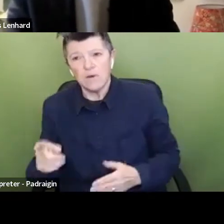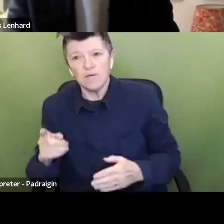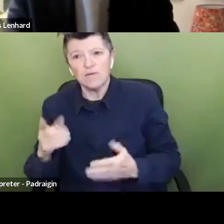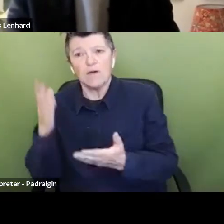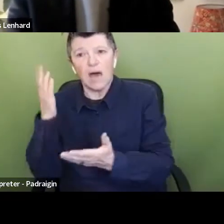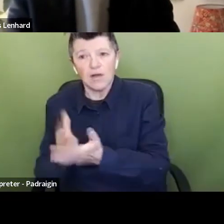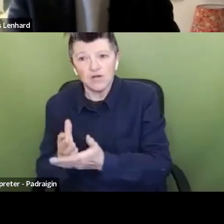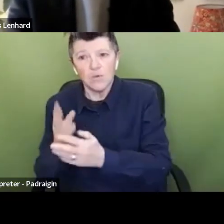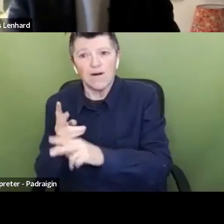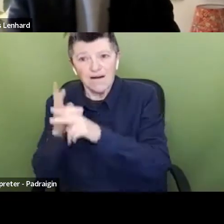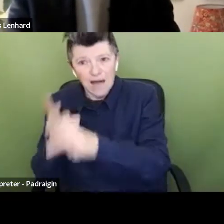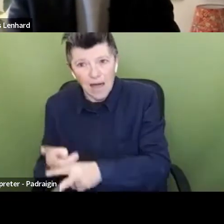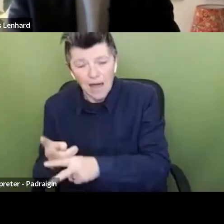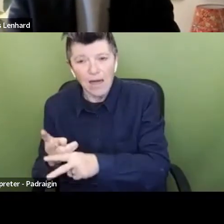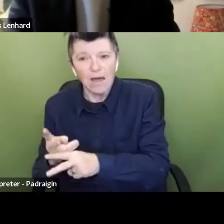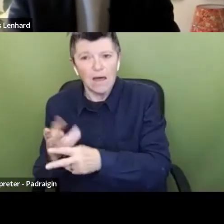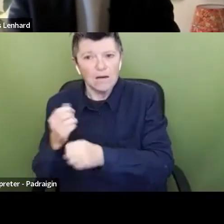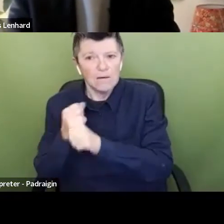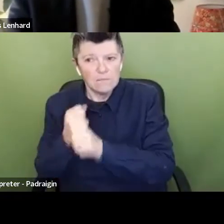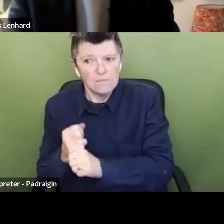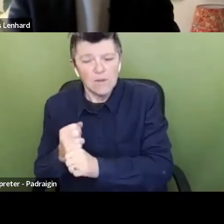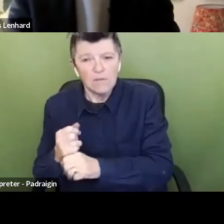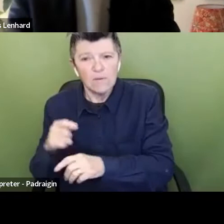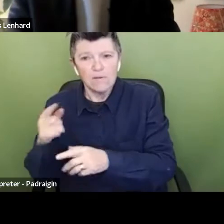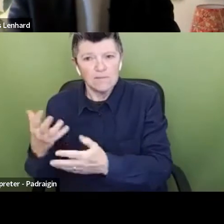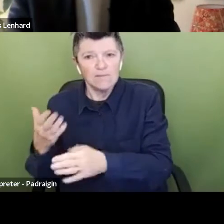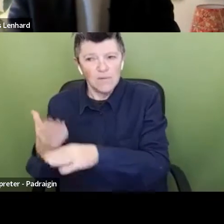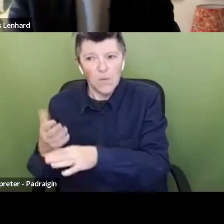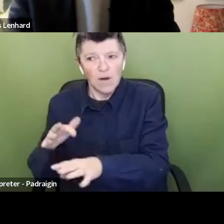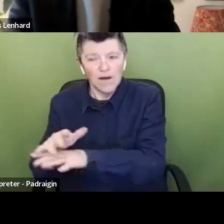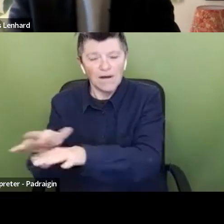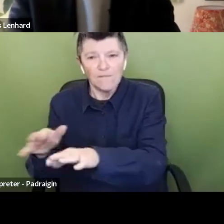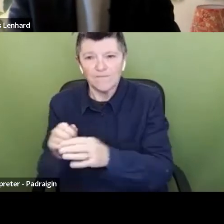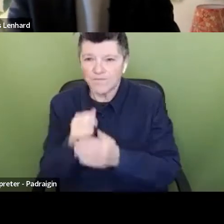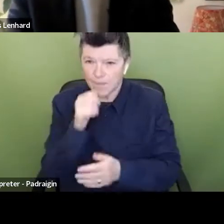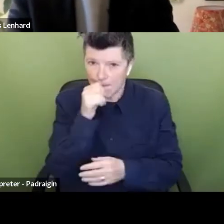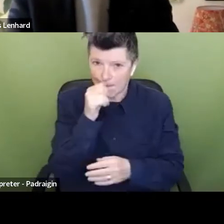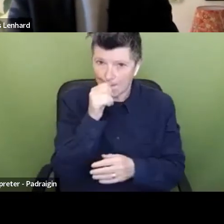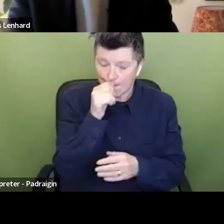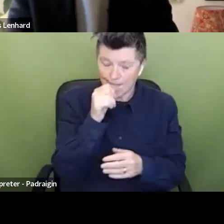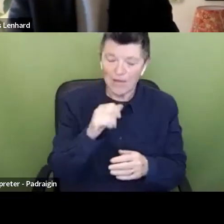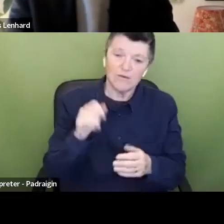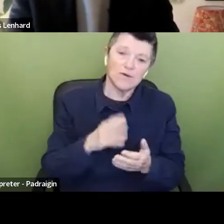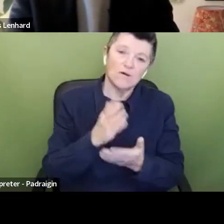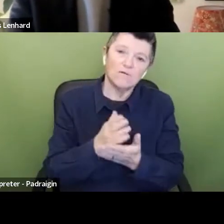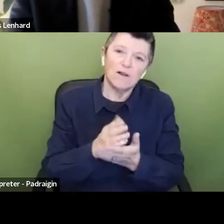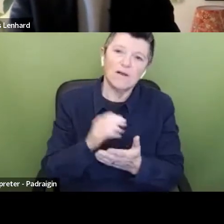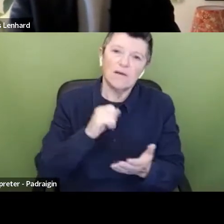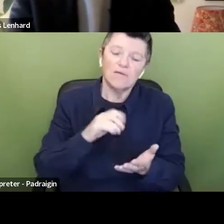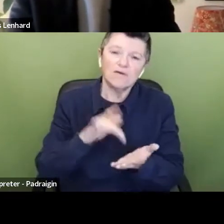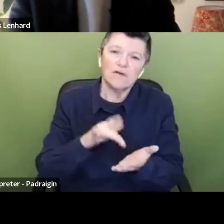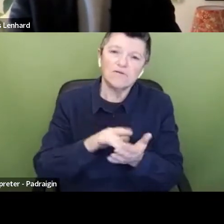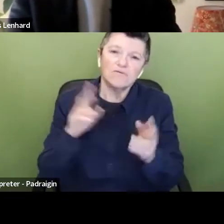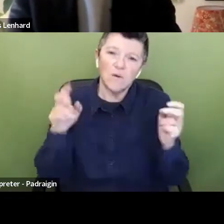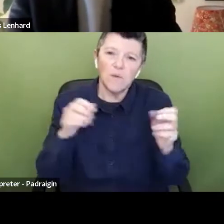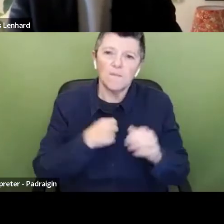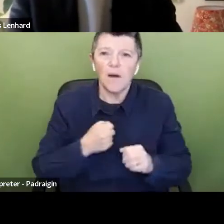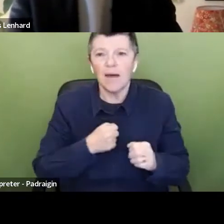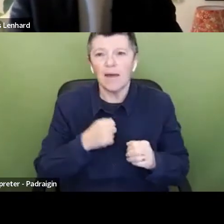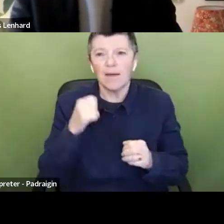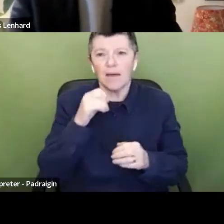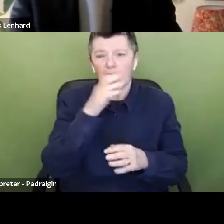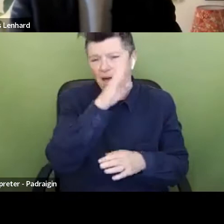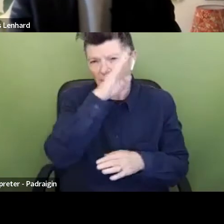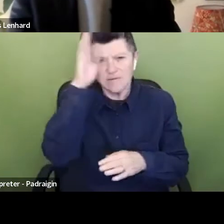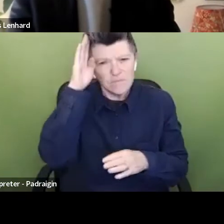So this impossible job of ending homelessness is the central topic of my academic research. But tonight, what I'm going to be looking at, how I'm